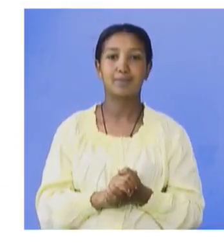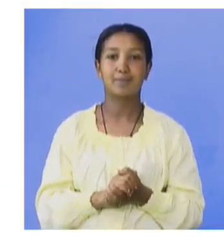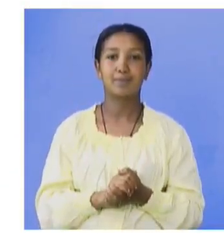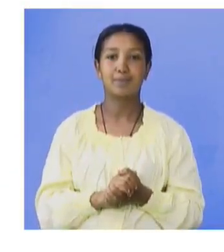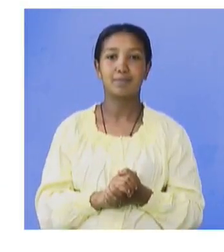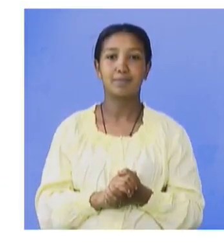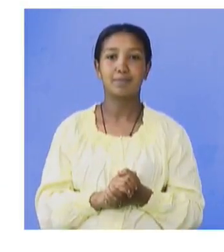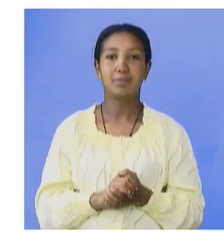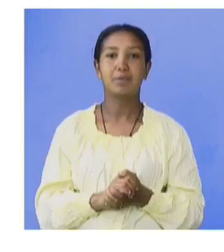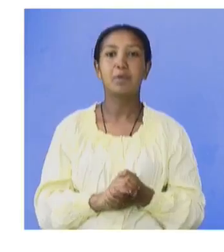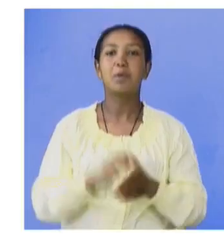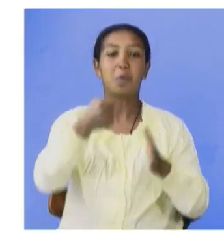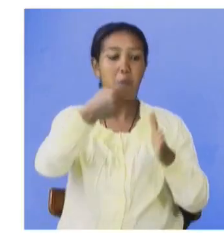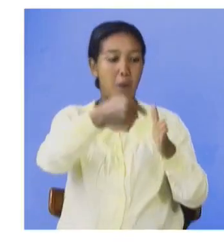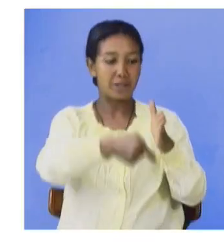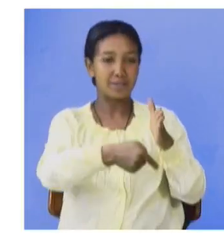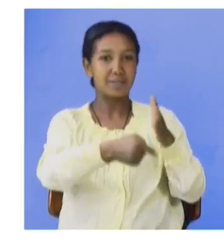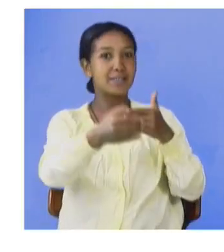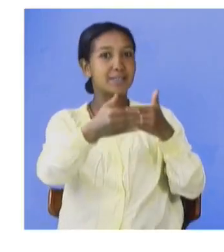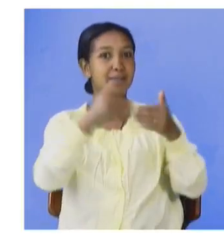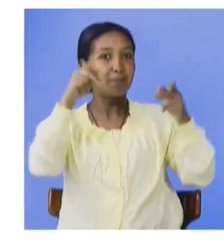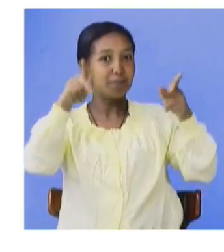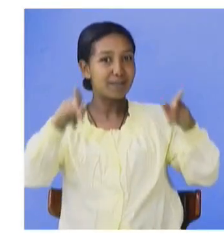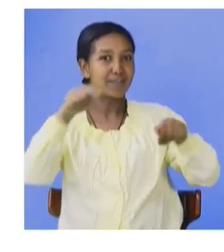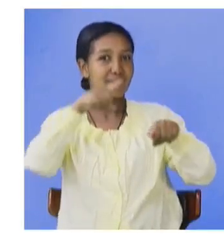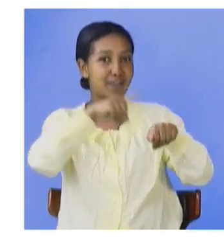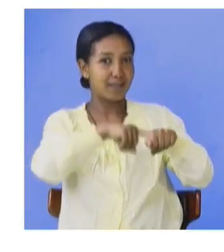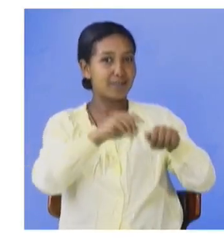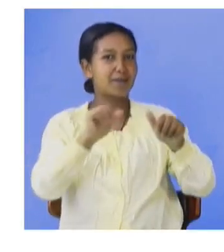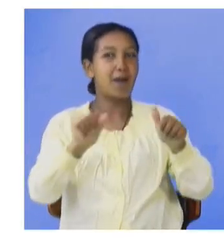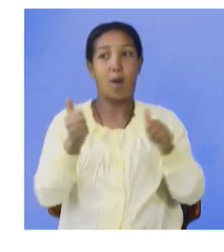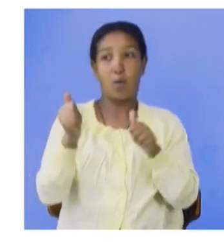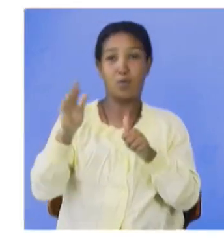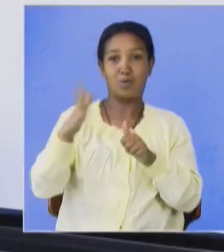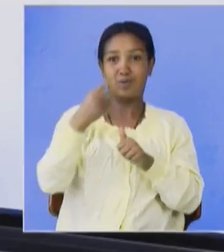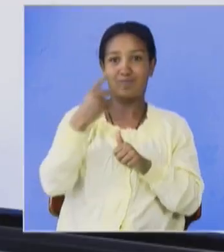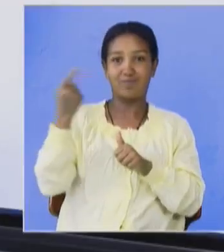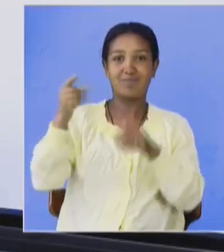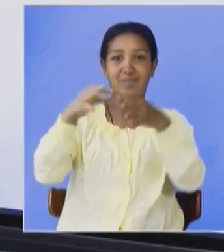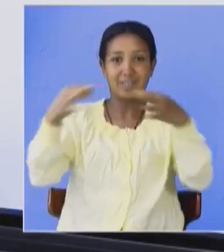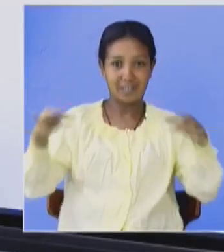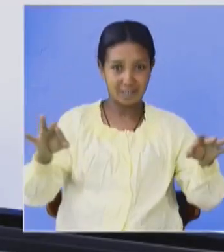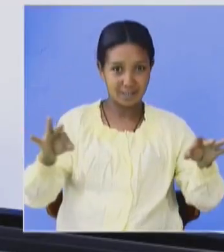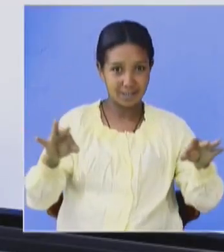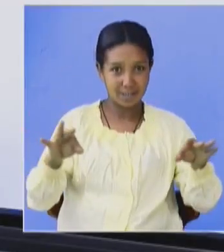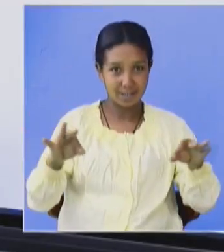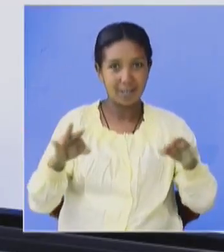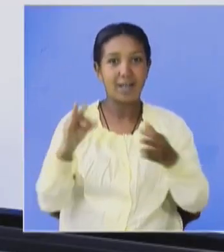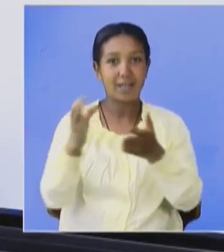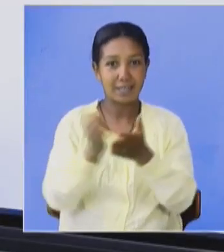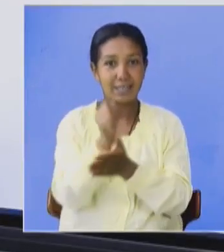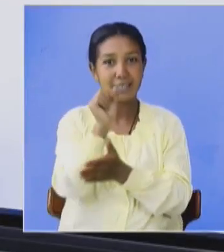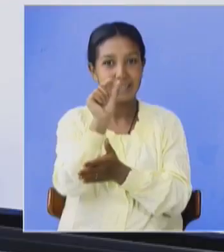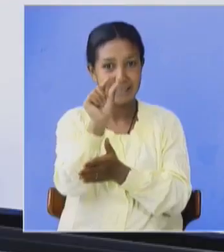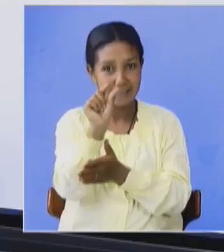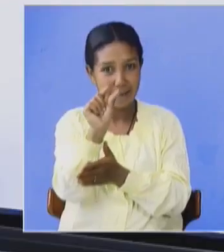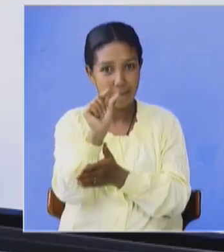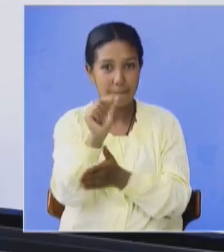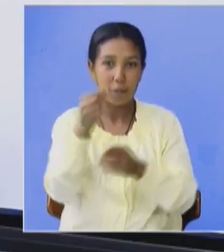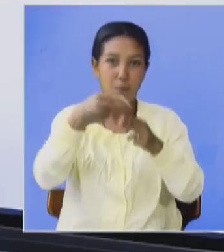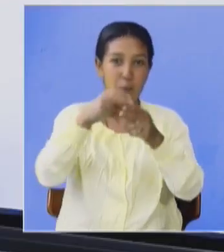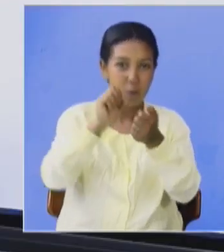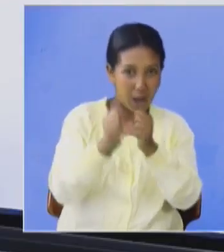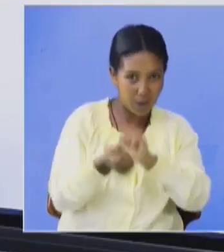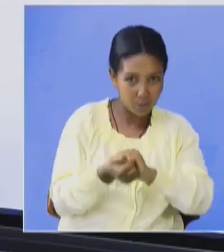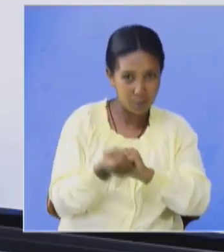what simple present tense verbs look like. So let us take some pronoun and